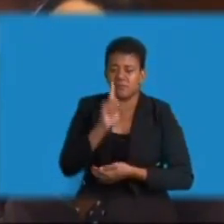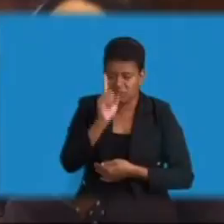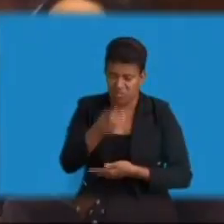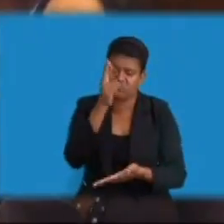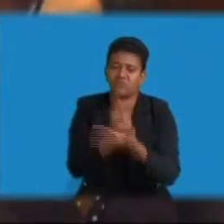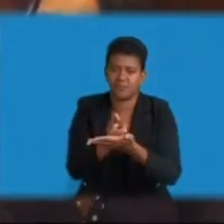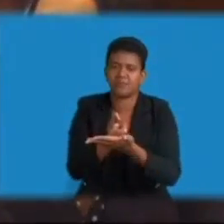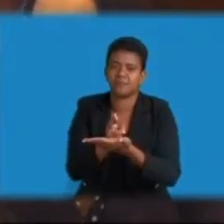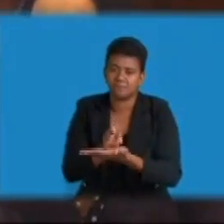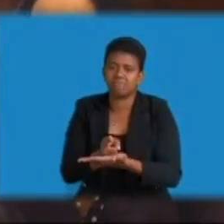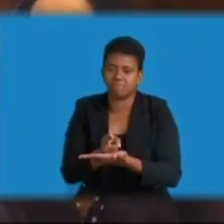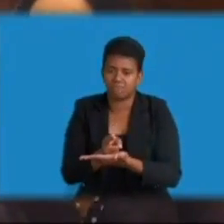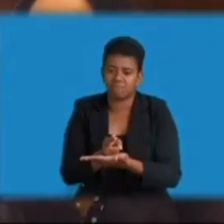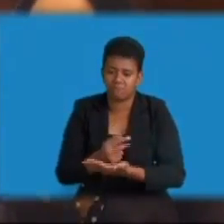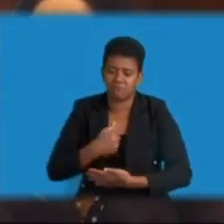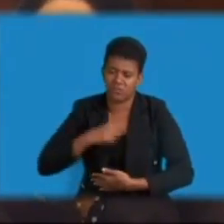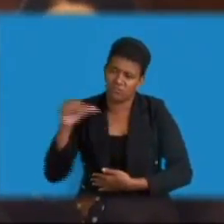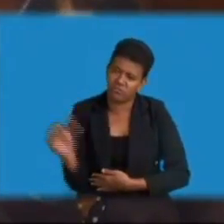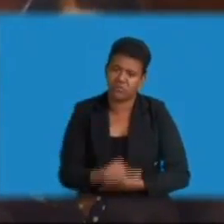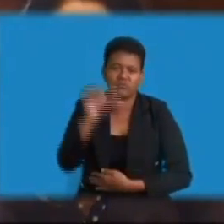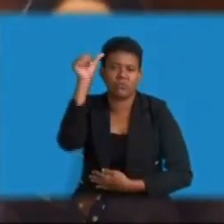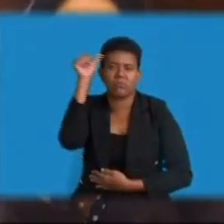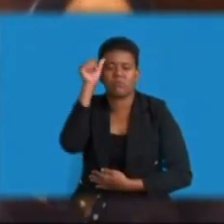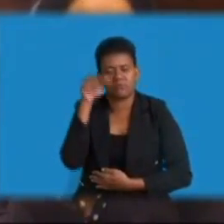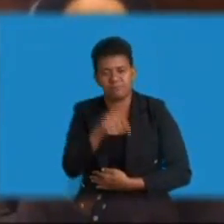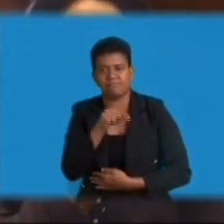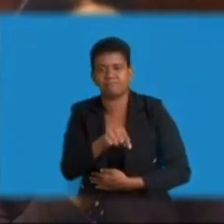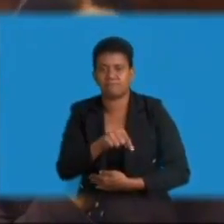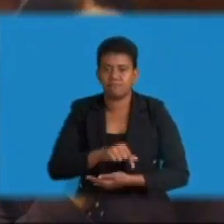And I should know, Madam Speaker, I should know.